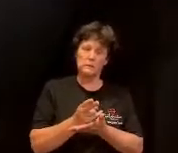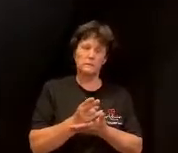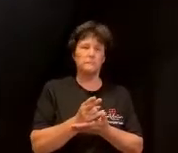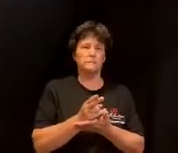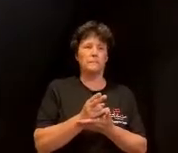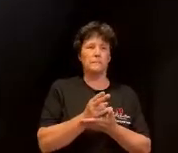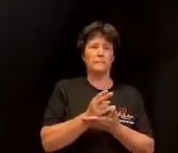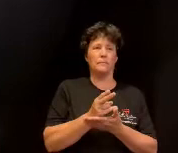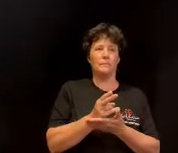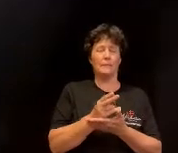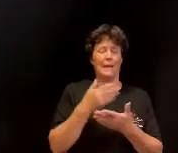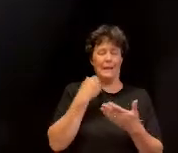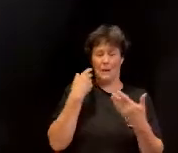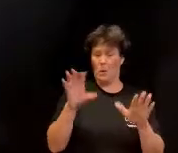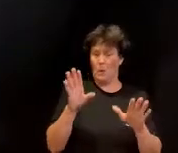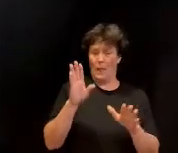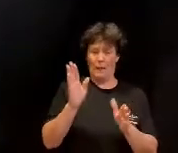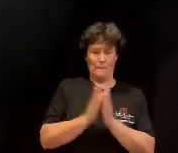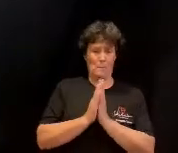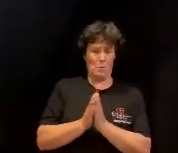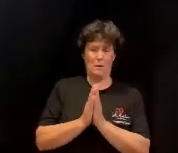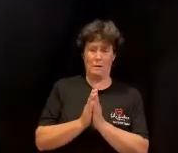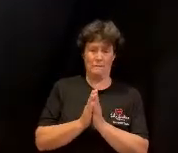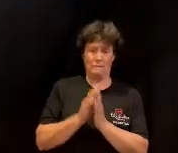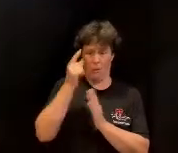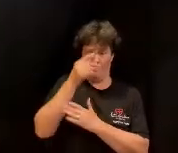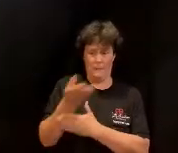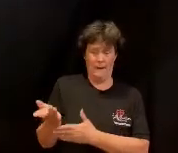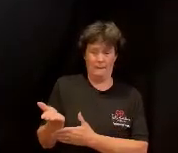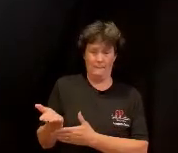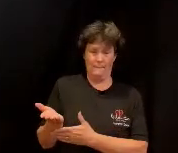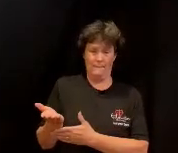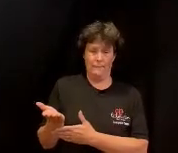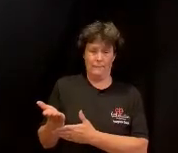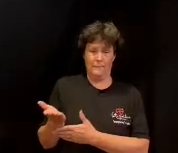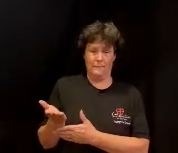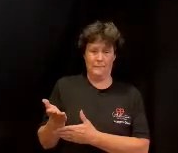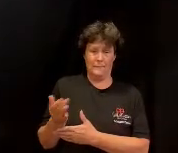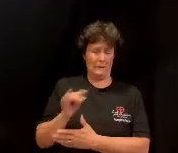I didn't want to pray for them. Can I be honest with you? I got to fight some of this stuff.